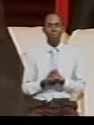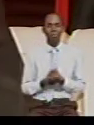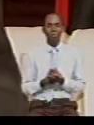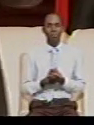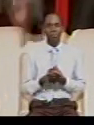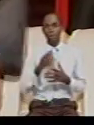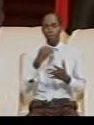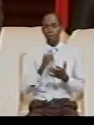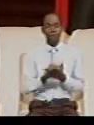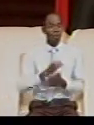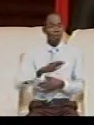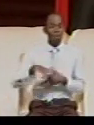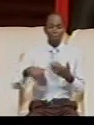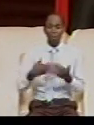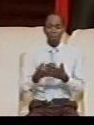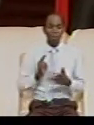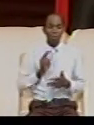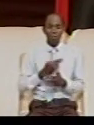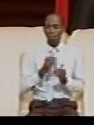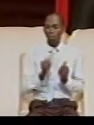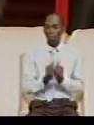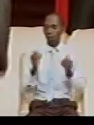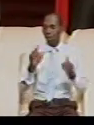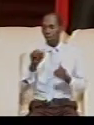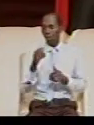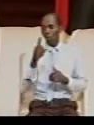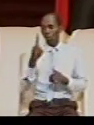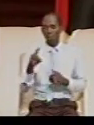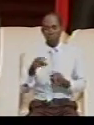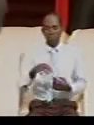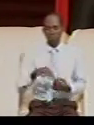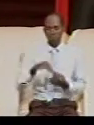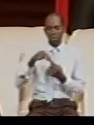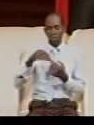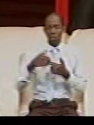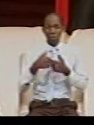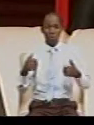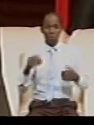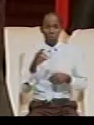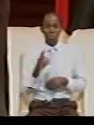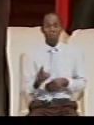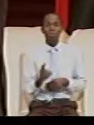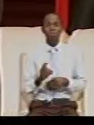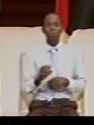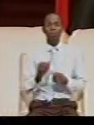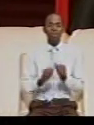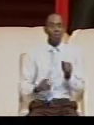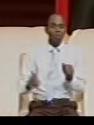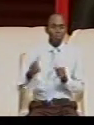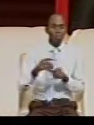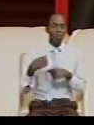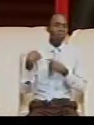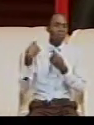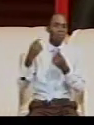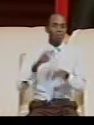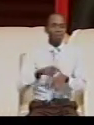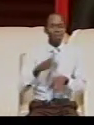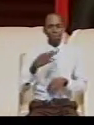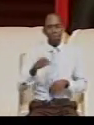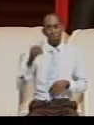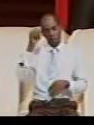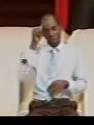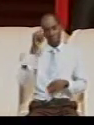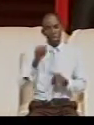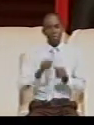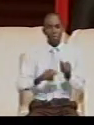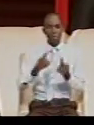says, all of us without exception, all the offspring of Adam, everyone that has come out of a